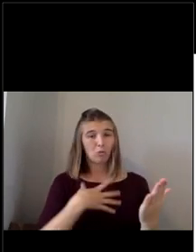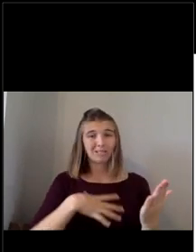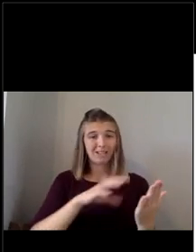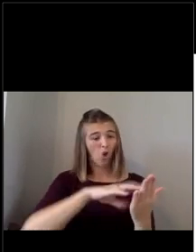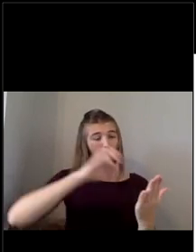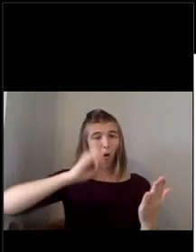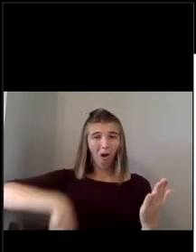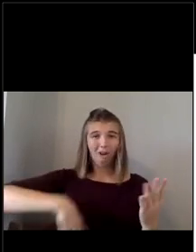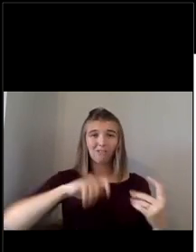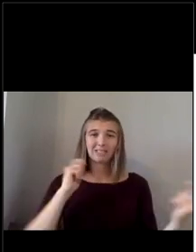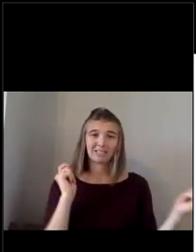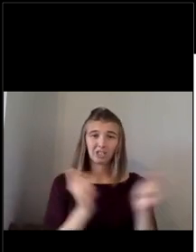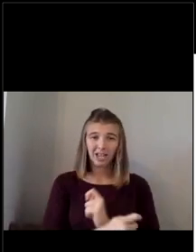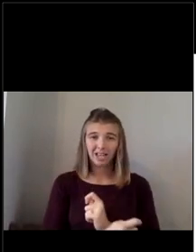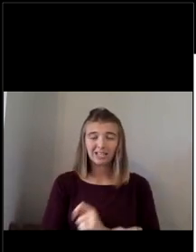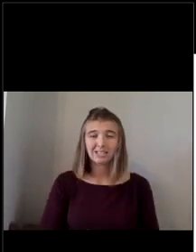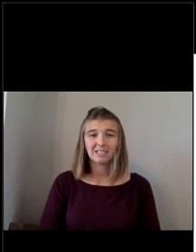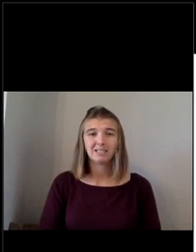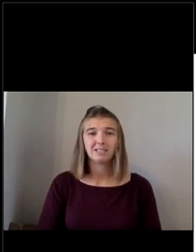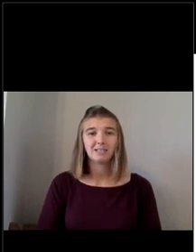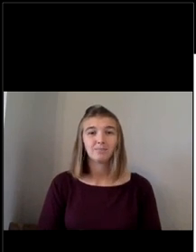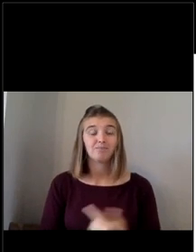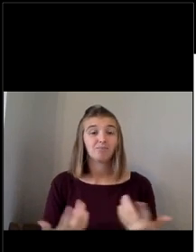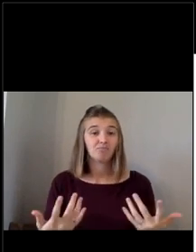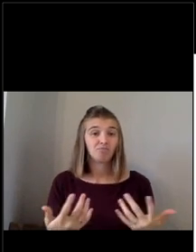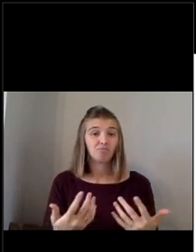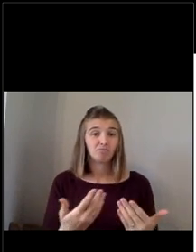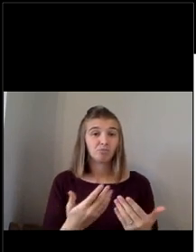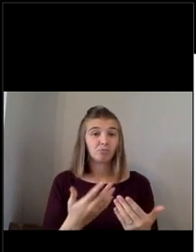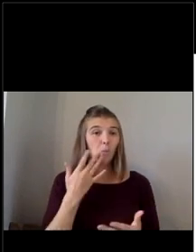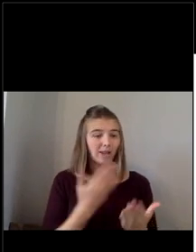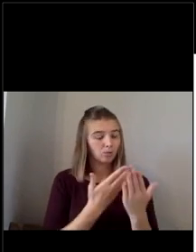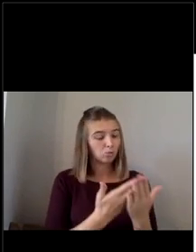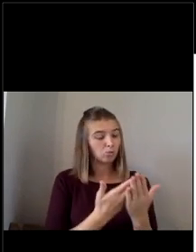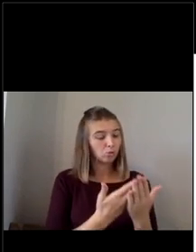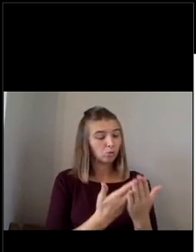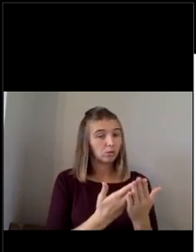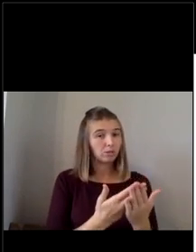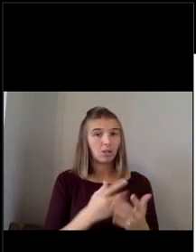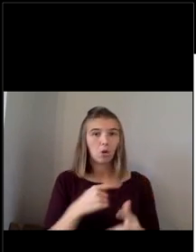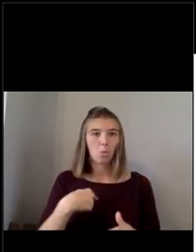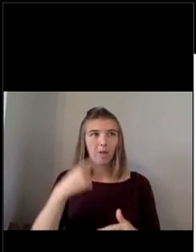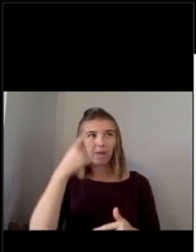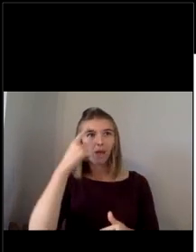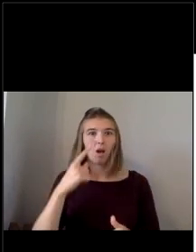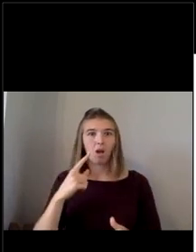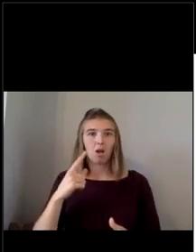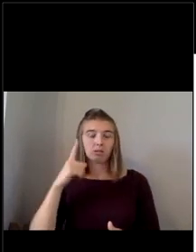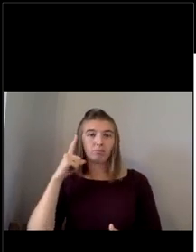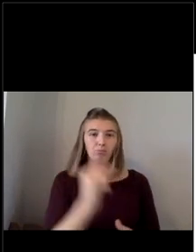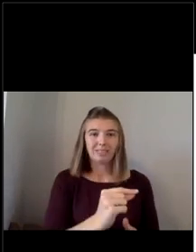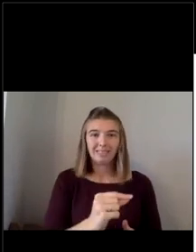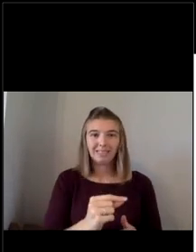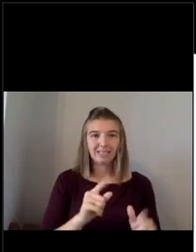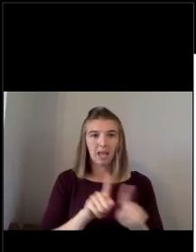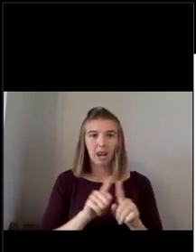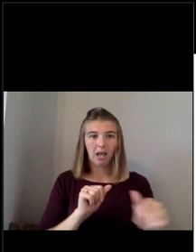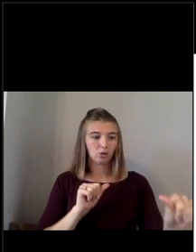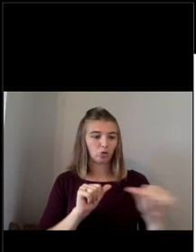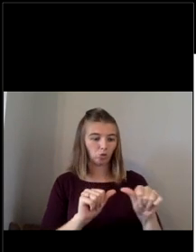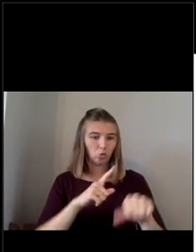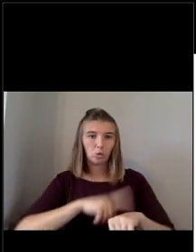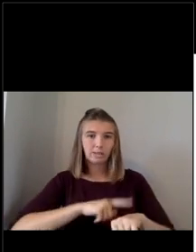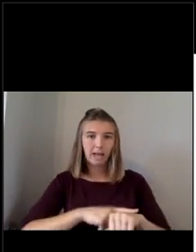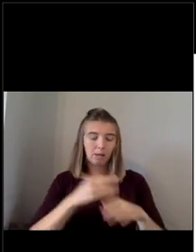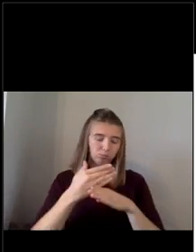academics, we tend to live our lives as a sprint rather than the ultra marathon that you are in fact running. Now, as you sprint from